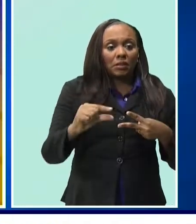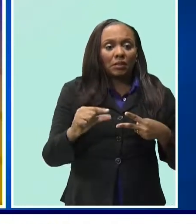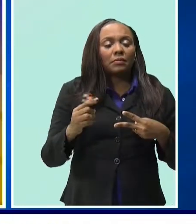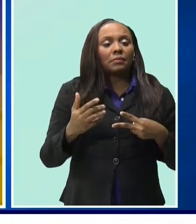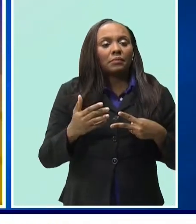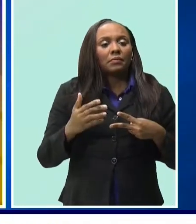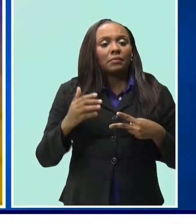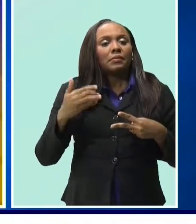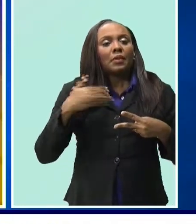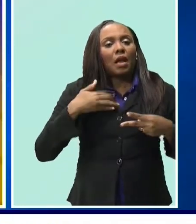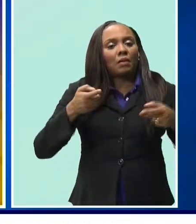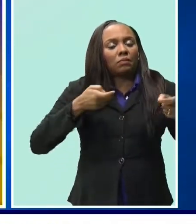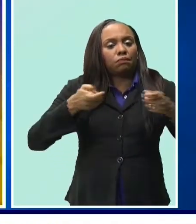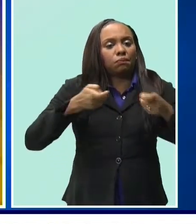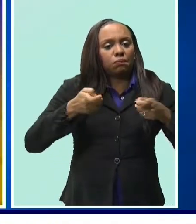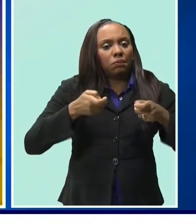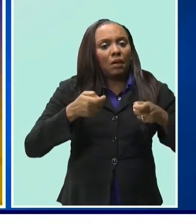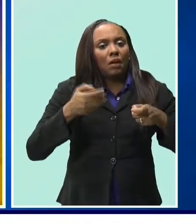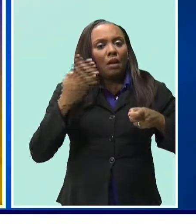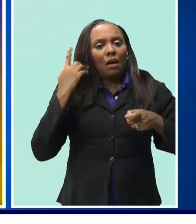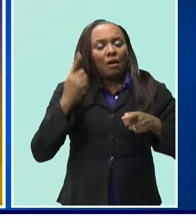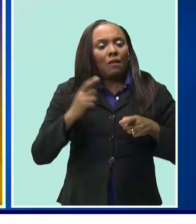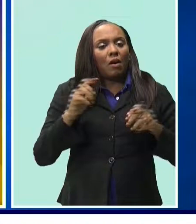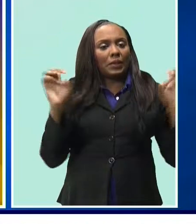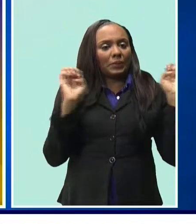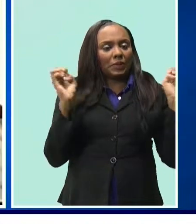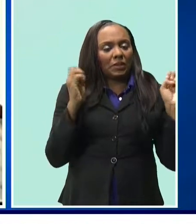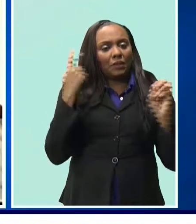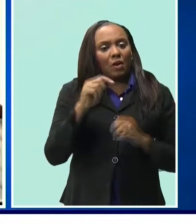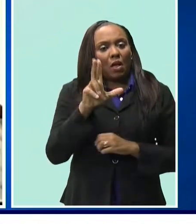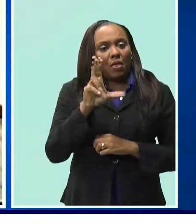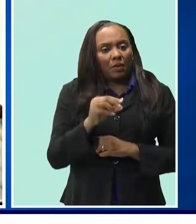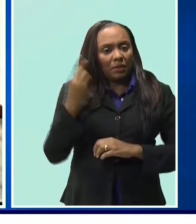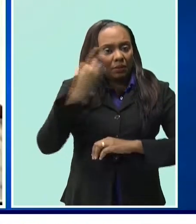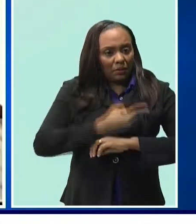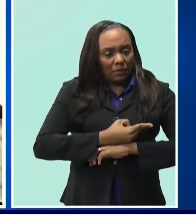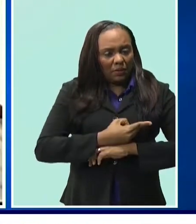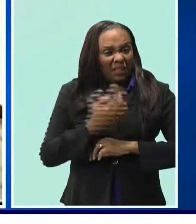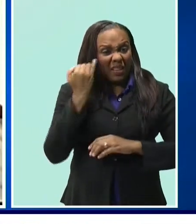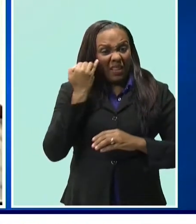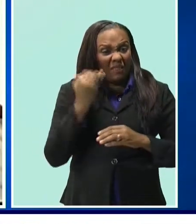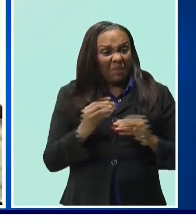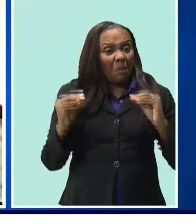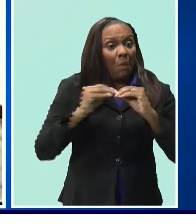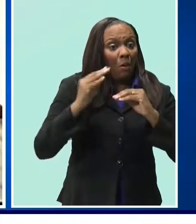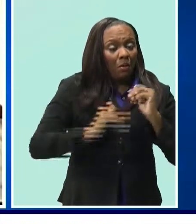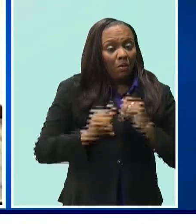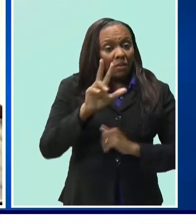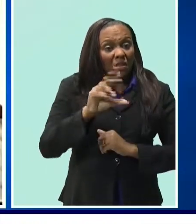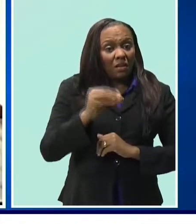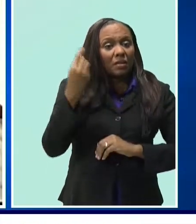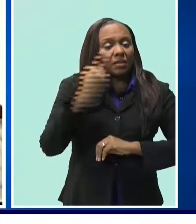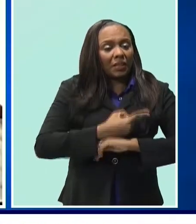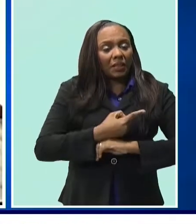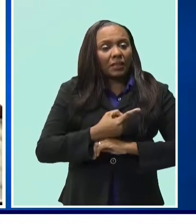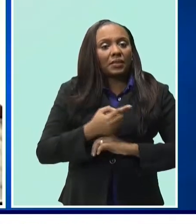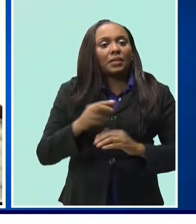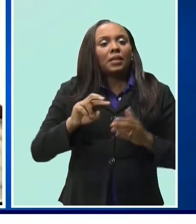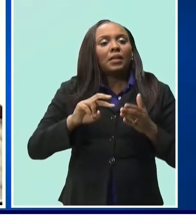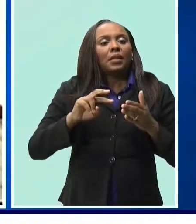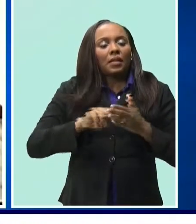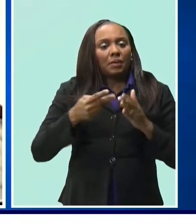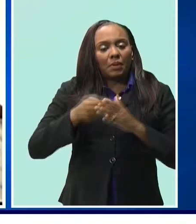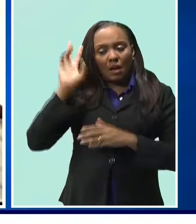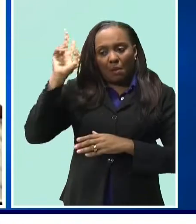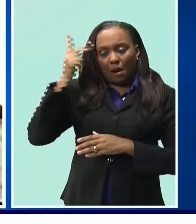emergency, and that lasts for 30 days. If it has to go beyond 30 days, then the House of Assembly has to resolve that it should be